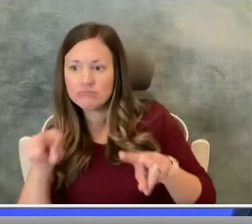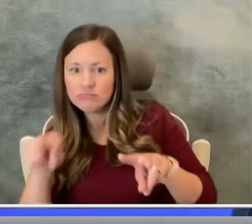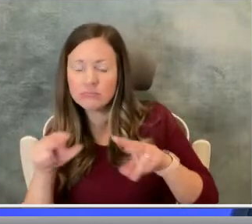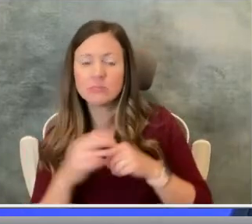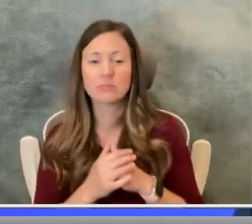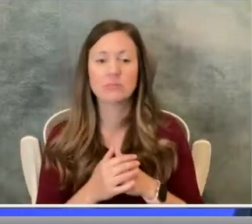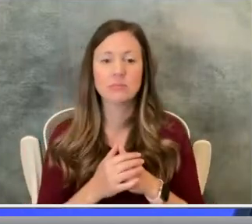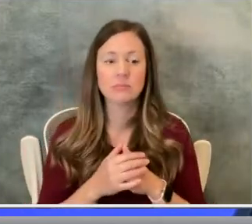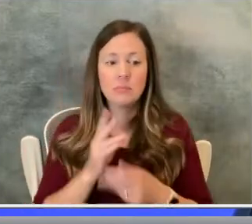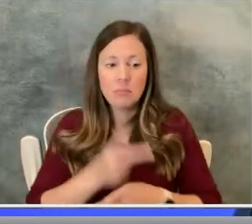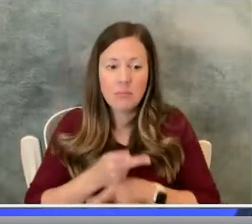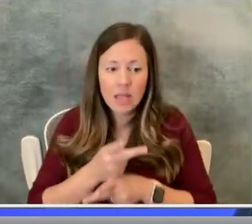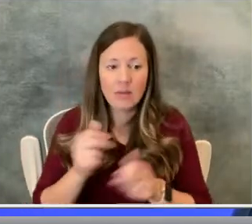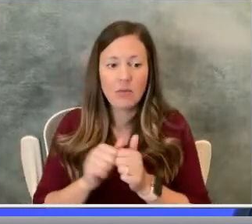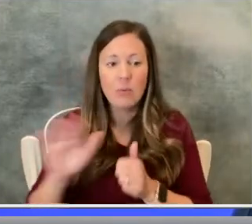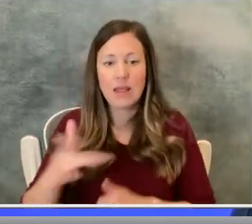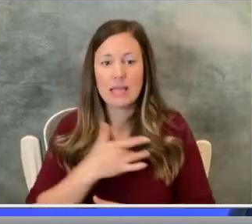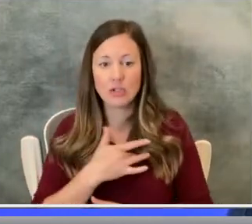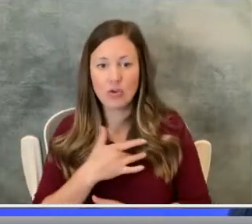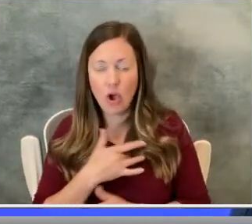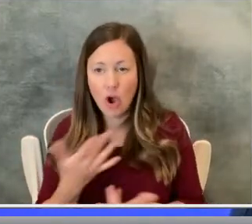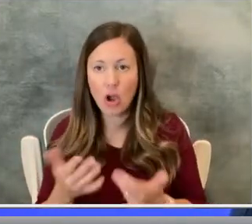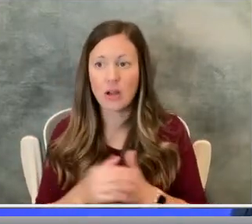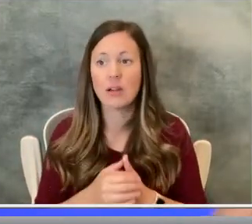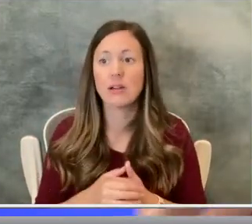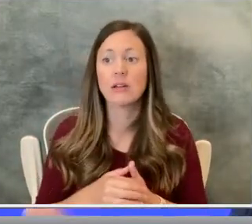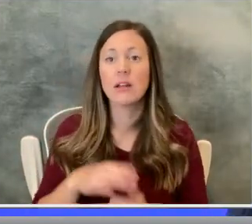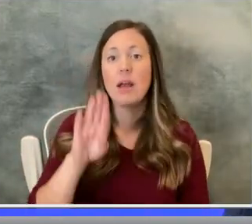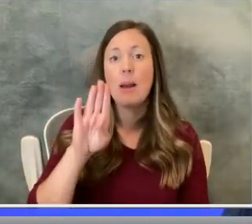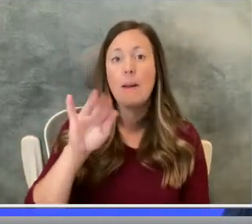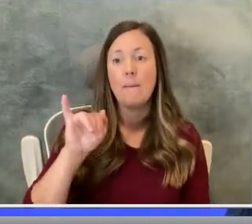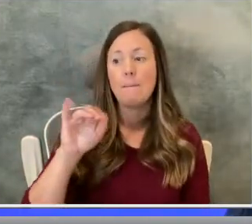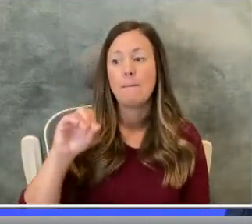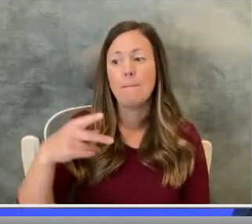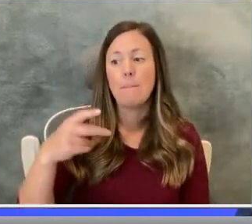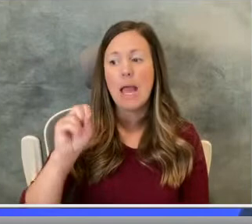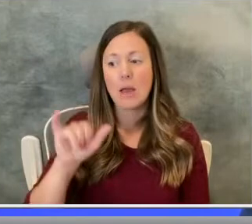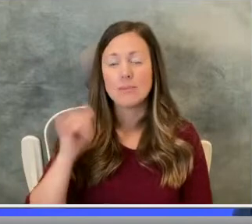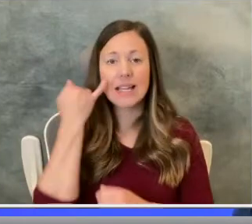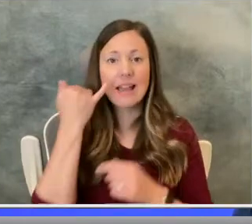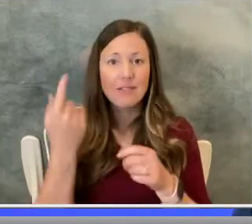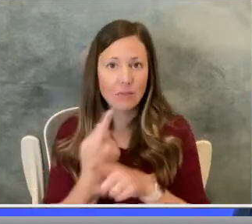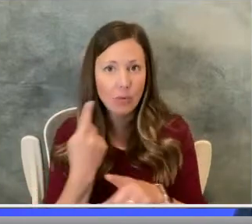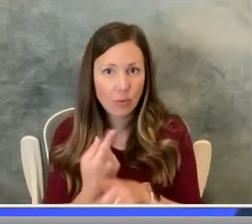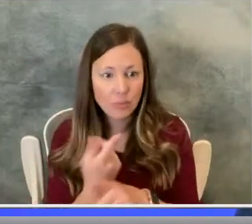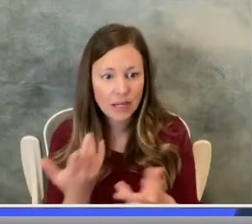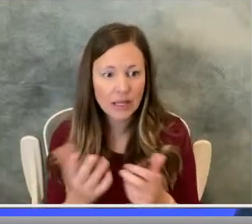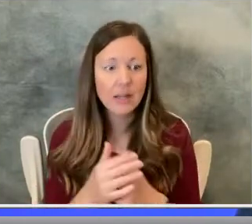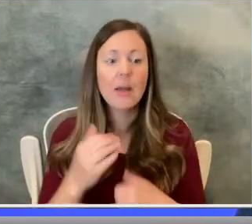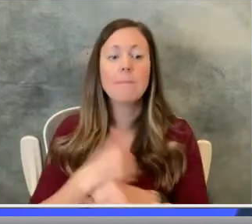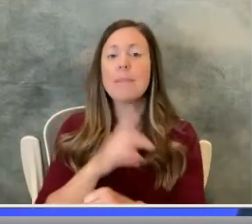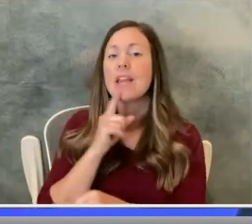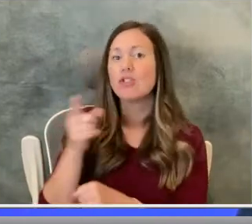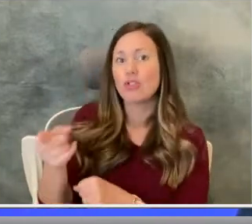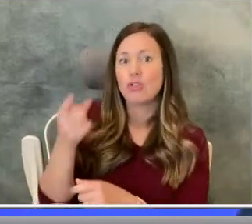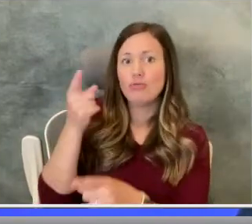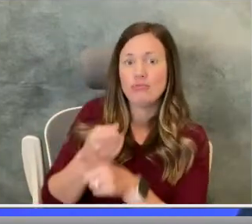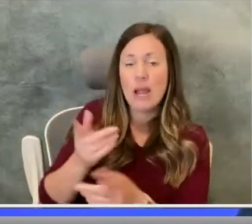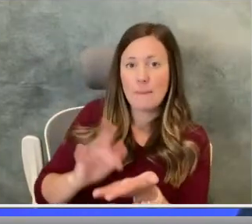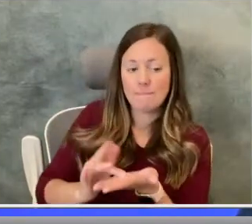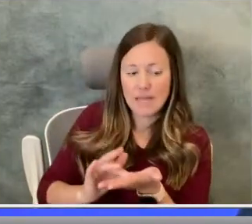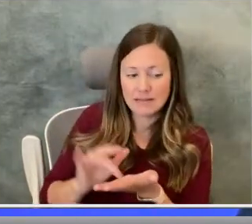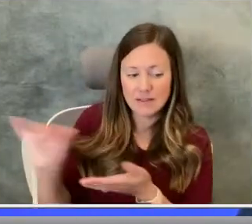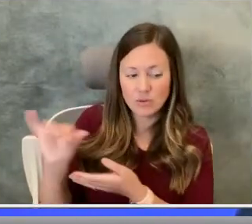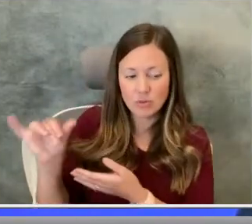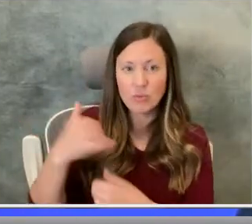heart, biopsying when appropriate. Making sure he's on the right medications to allow this heart that he's got right now